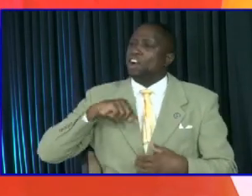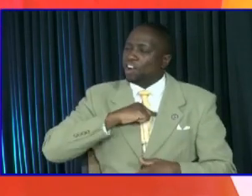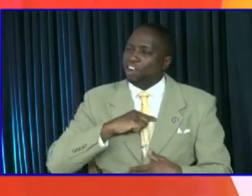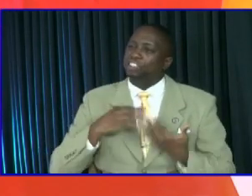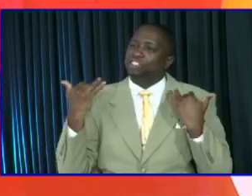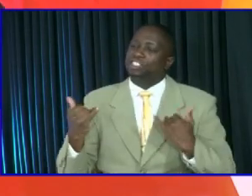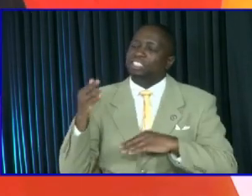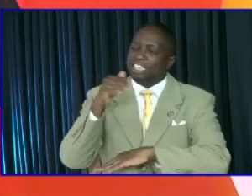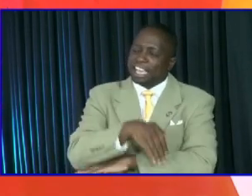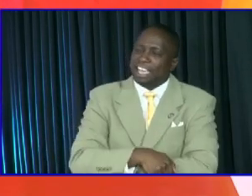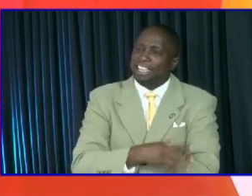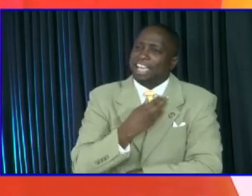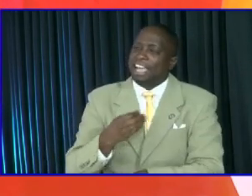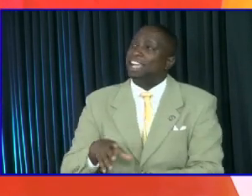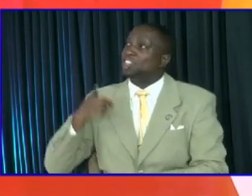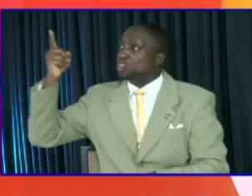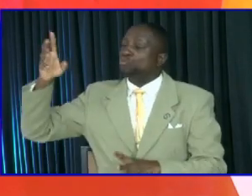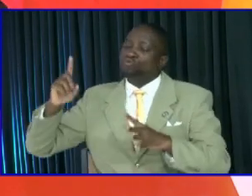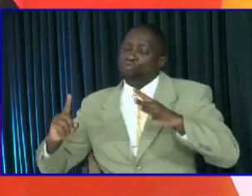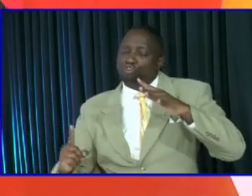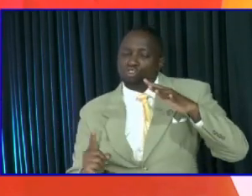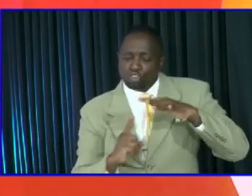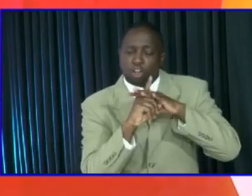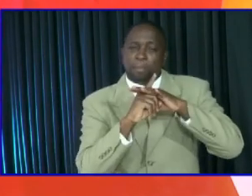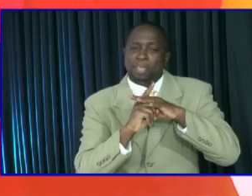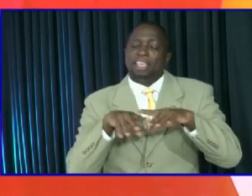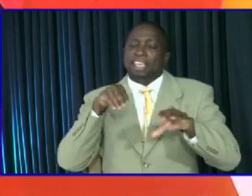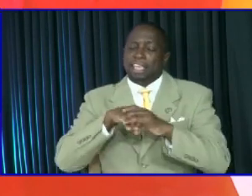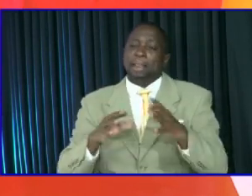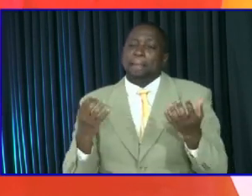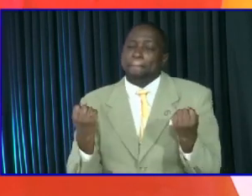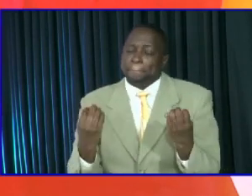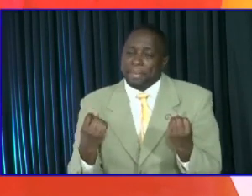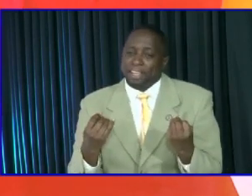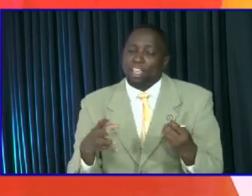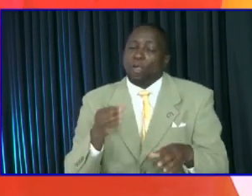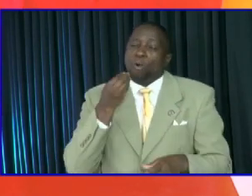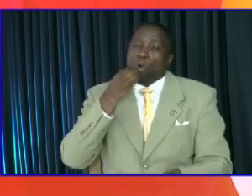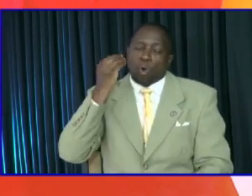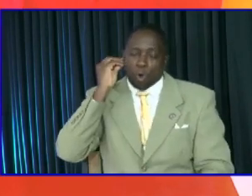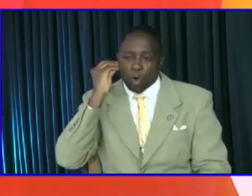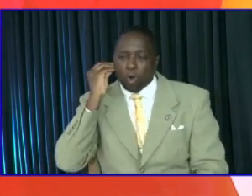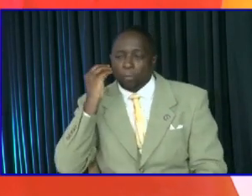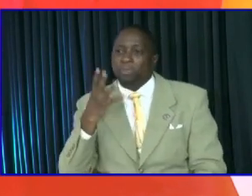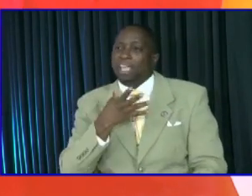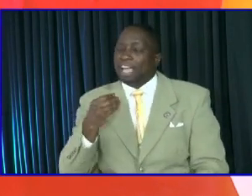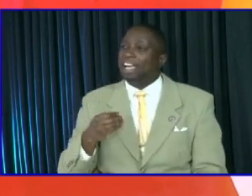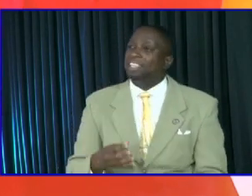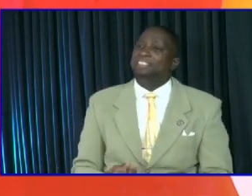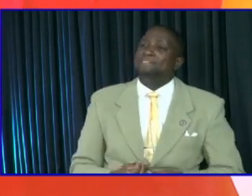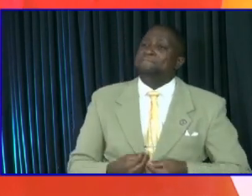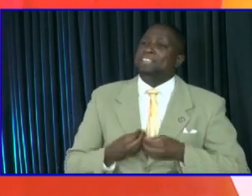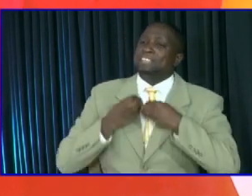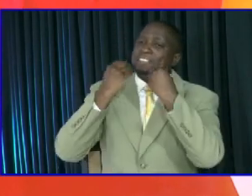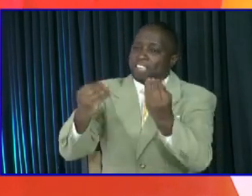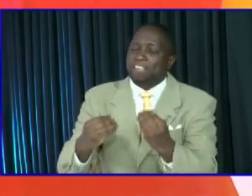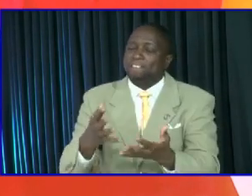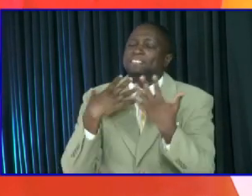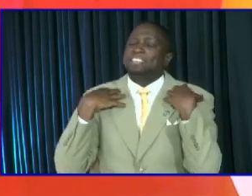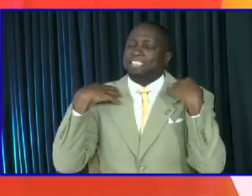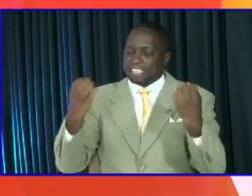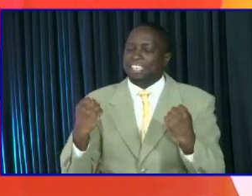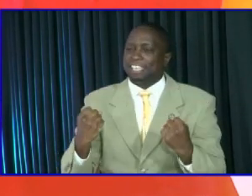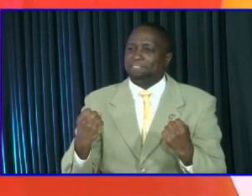many homes, in many hearts, and you're going to bring the healing and the restoration that is necessary. And so, oh God, as